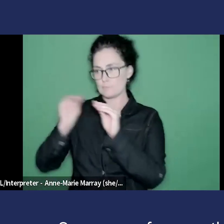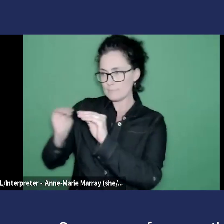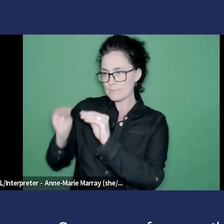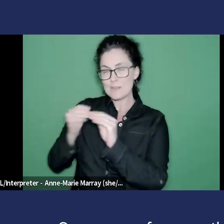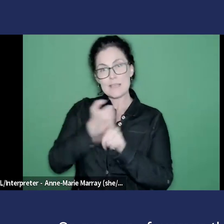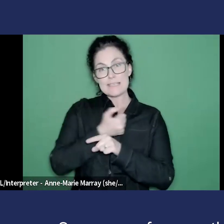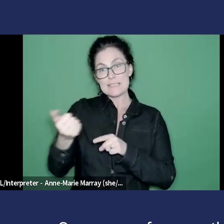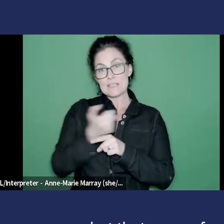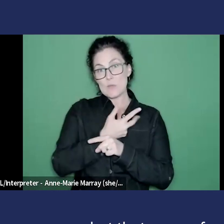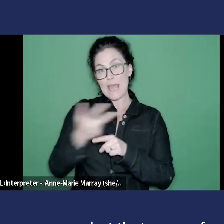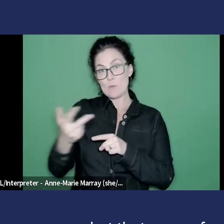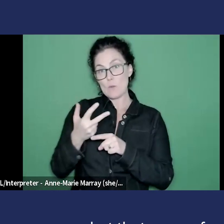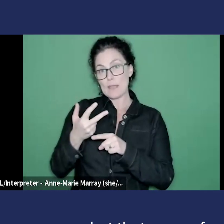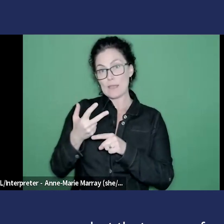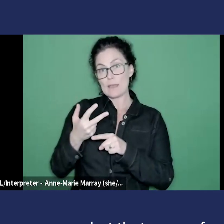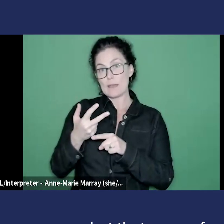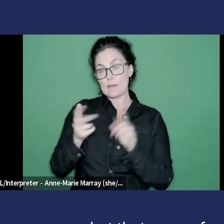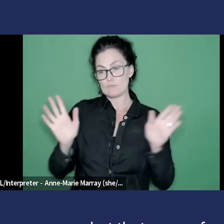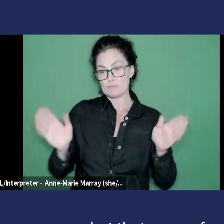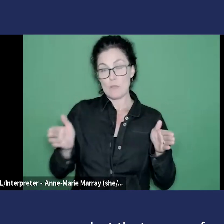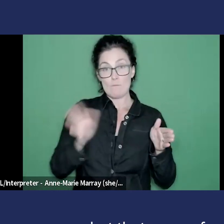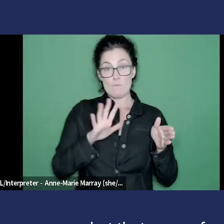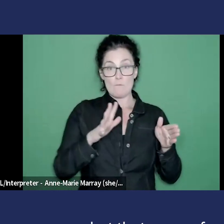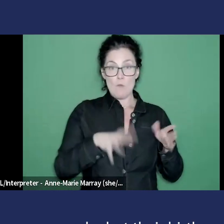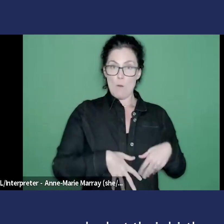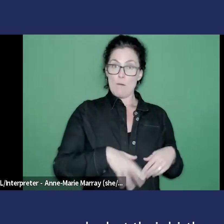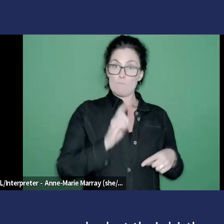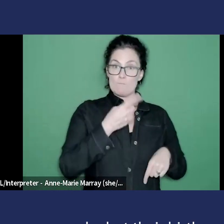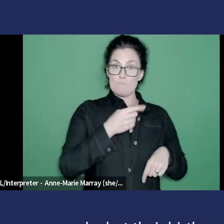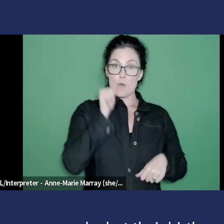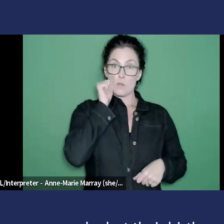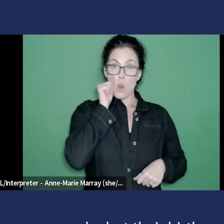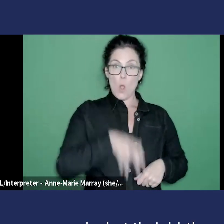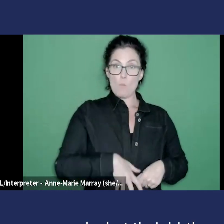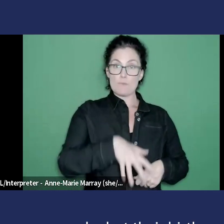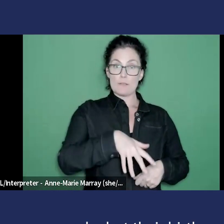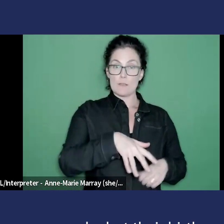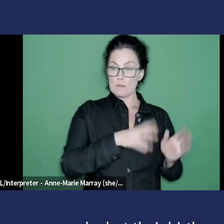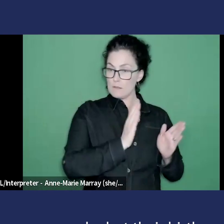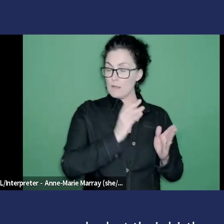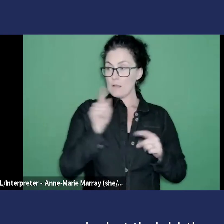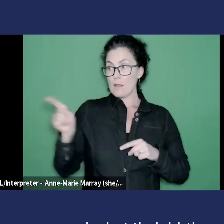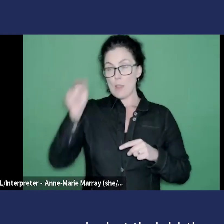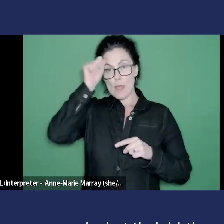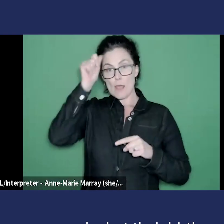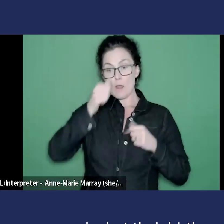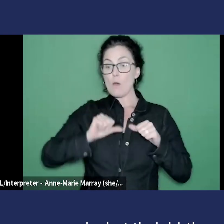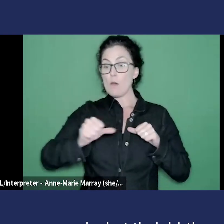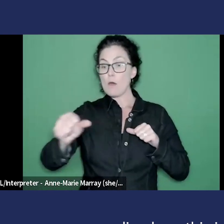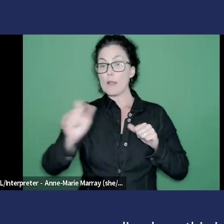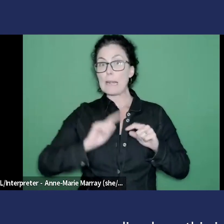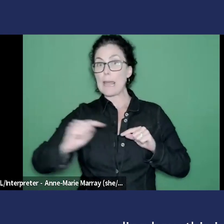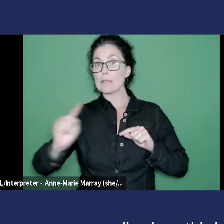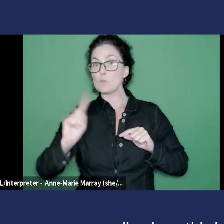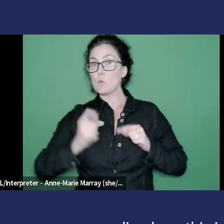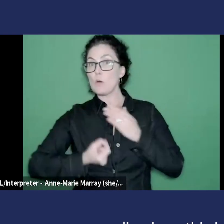period about pregnancy, what that means from the start of their pregnancy, the whole way through what their birth should look like. And the initial results are very encouraging